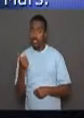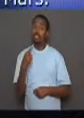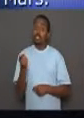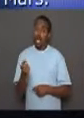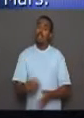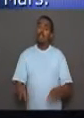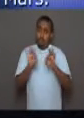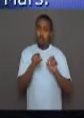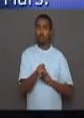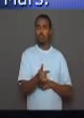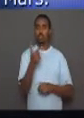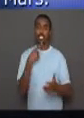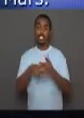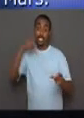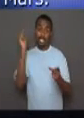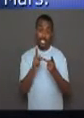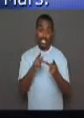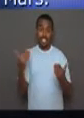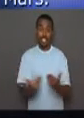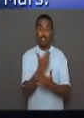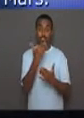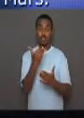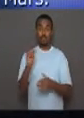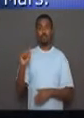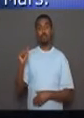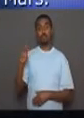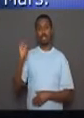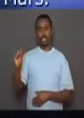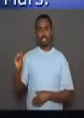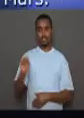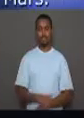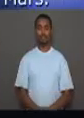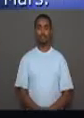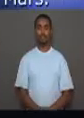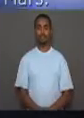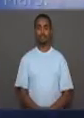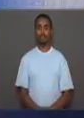others that they are vital to the success of the colony on Mars.